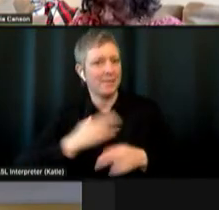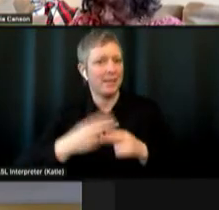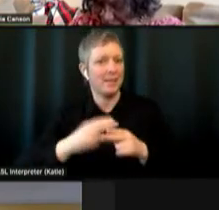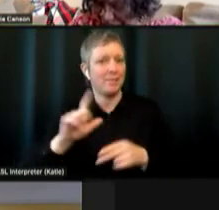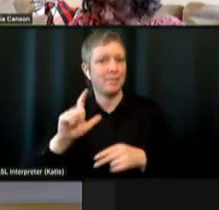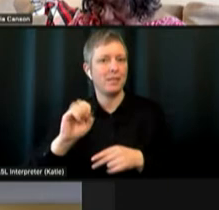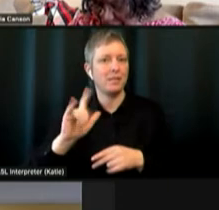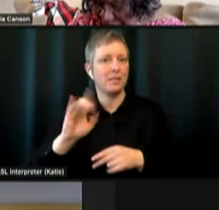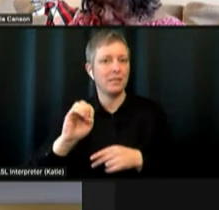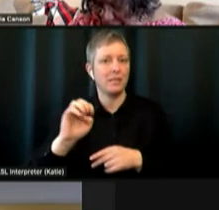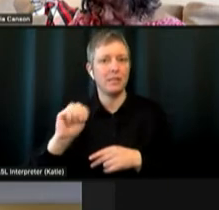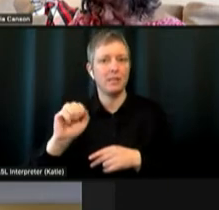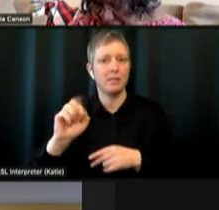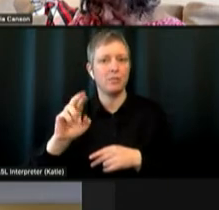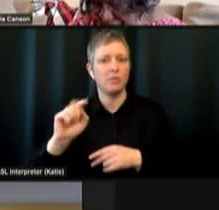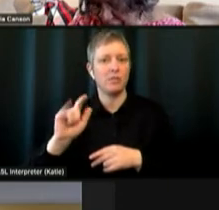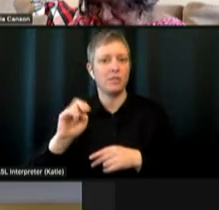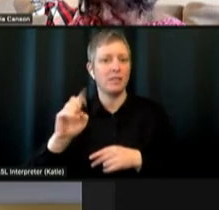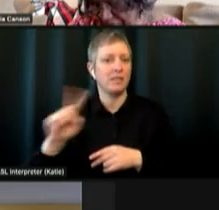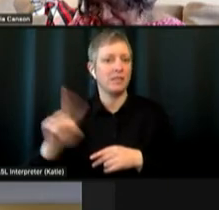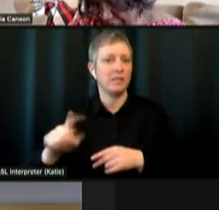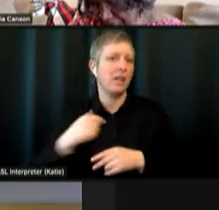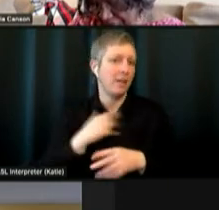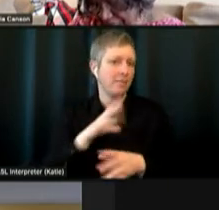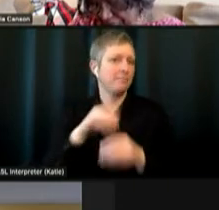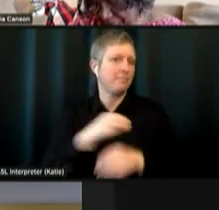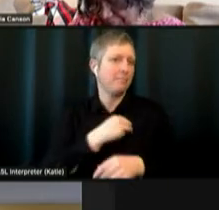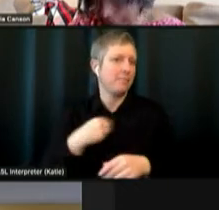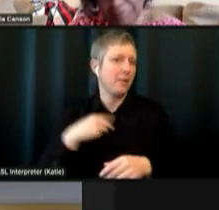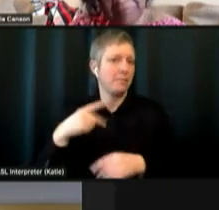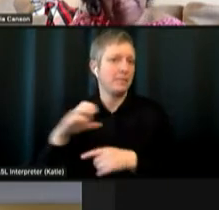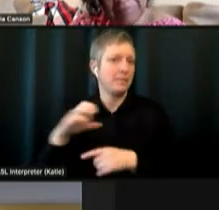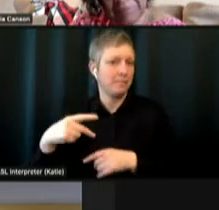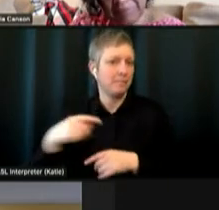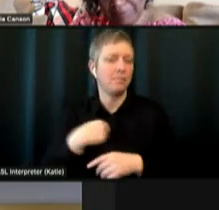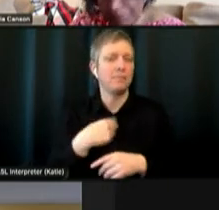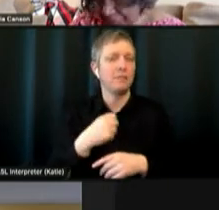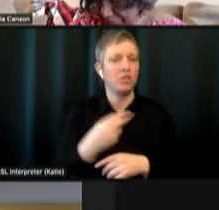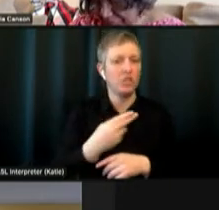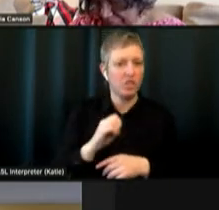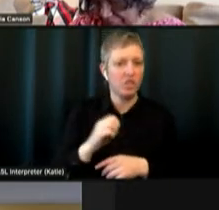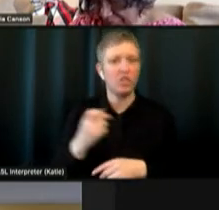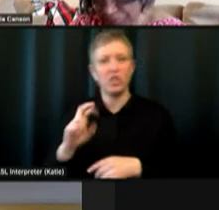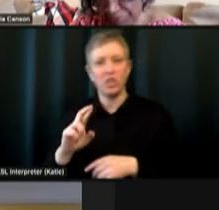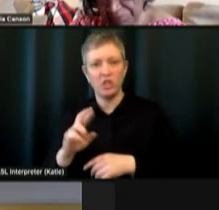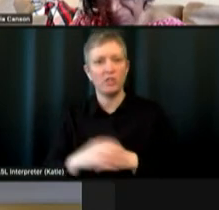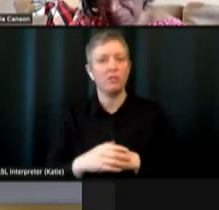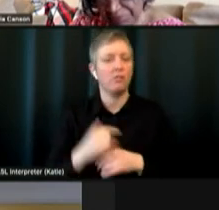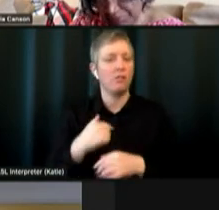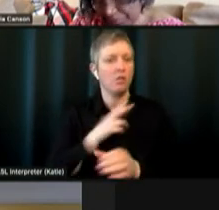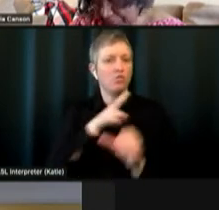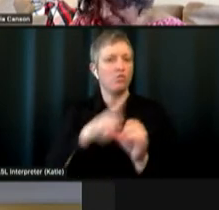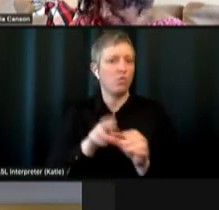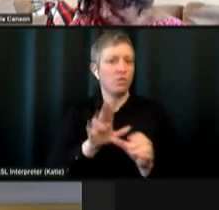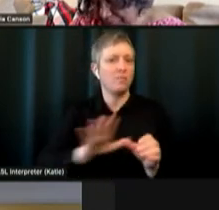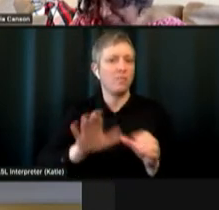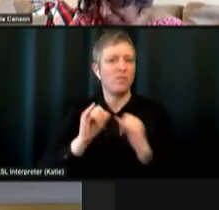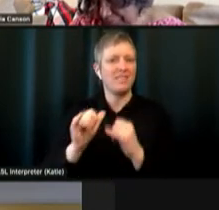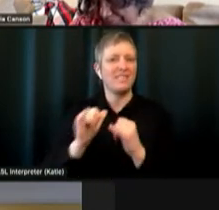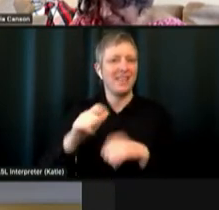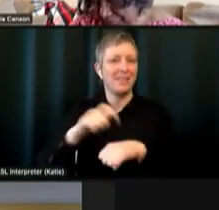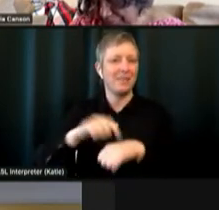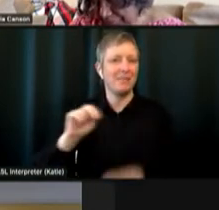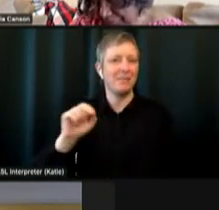I'm a member of PCCEP. My pronouns are she, her. And I actually joined PCCEP around the same time as Nathan, so I'm also coming up